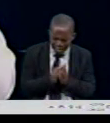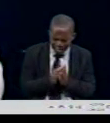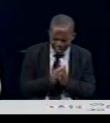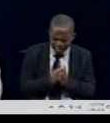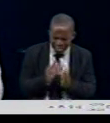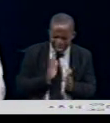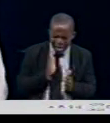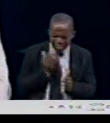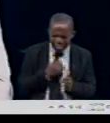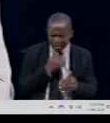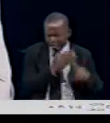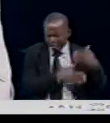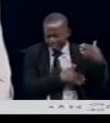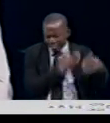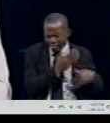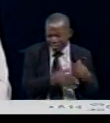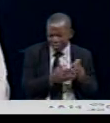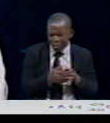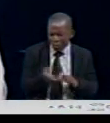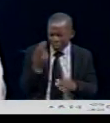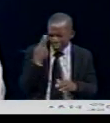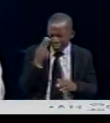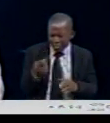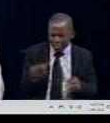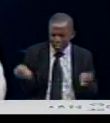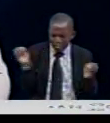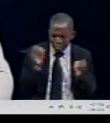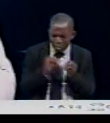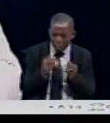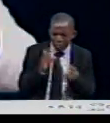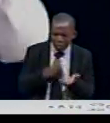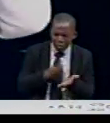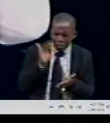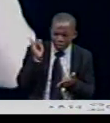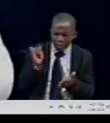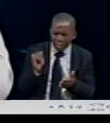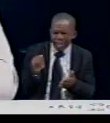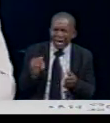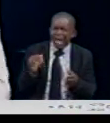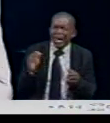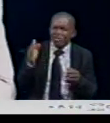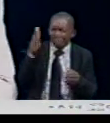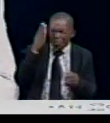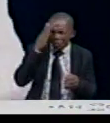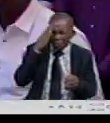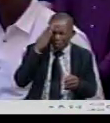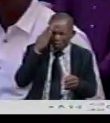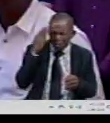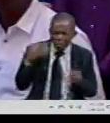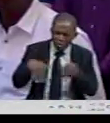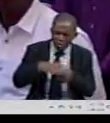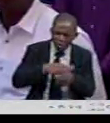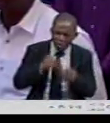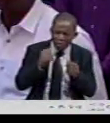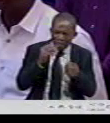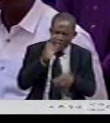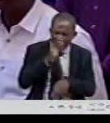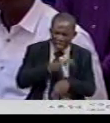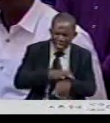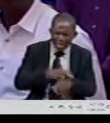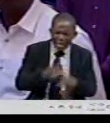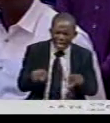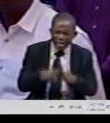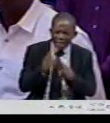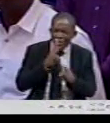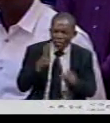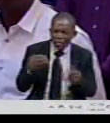the fulfillment of the having filled with the knowledge of the glory of God as covered the sea in Jesus' name. Strengthen your servant the more and